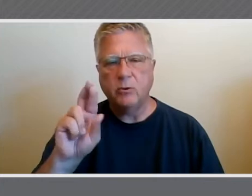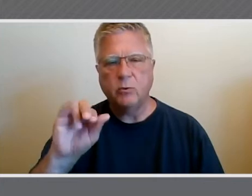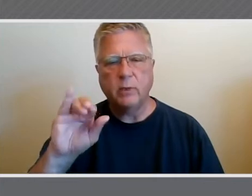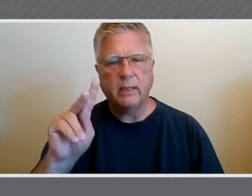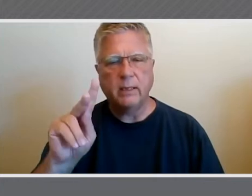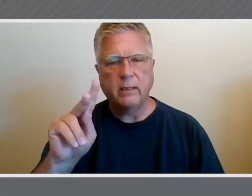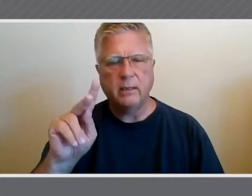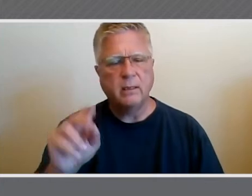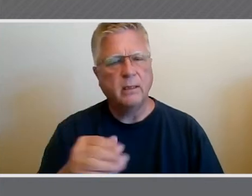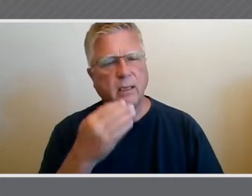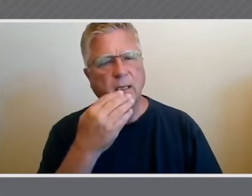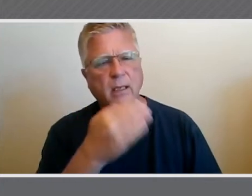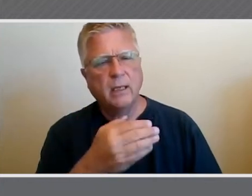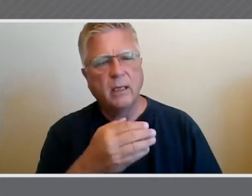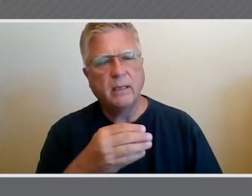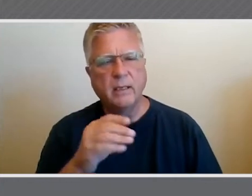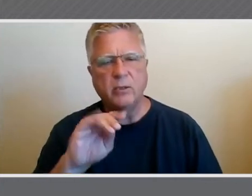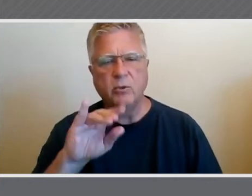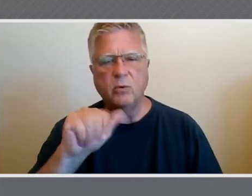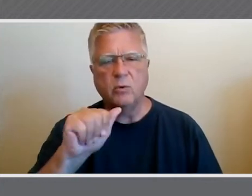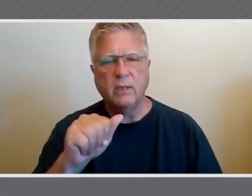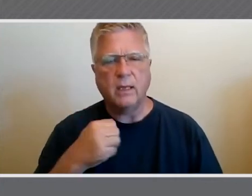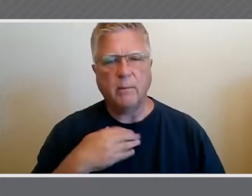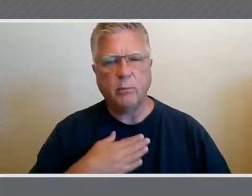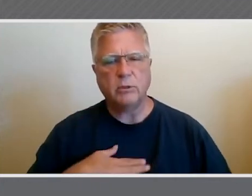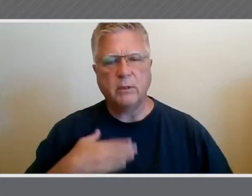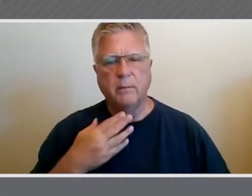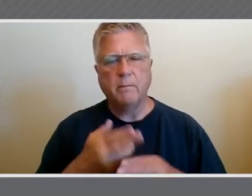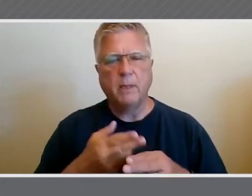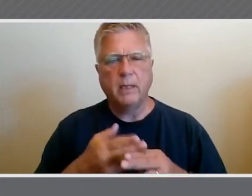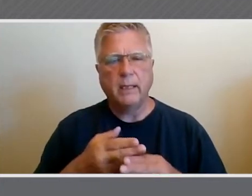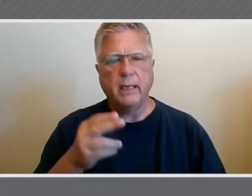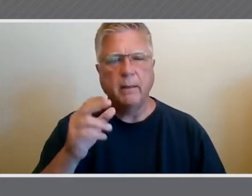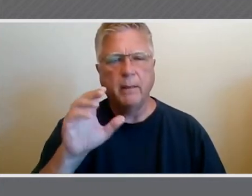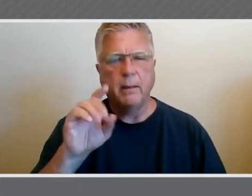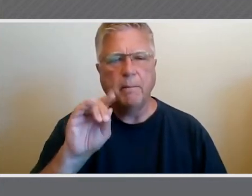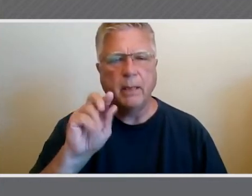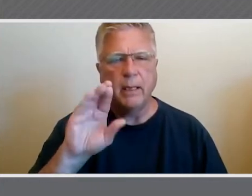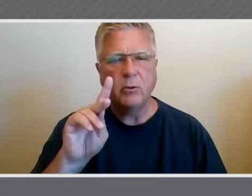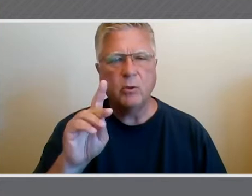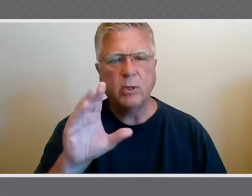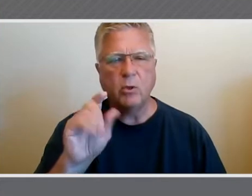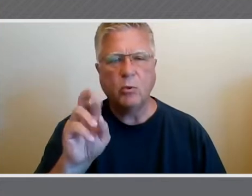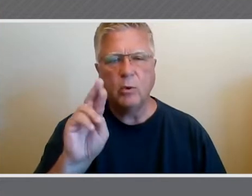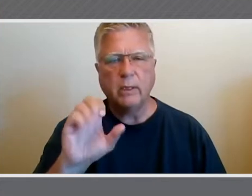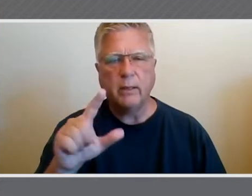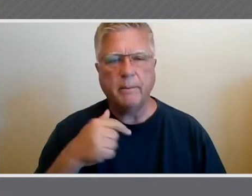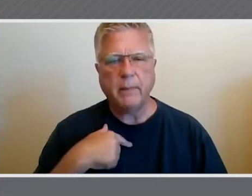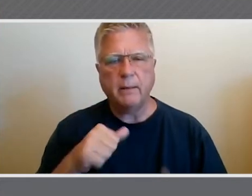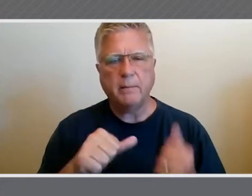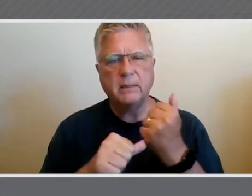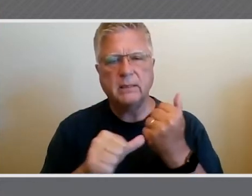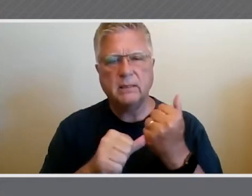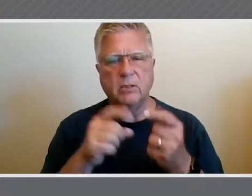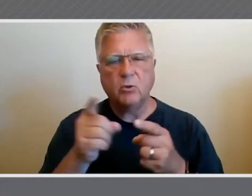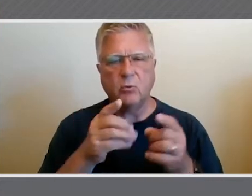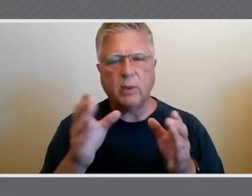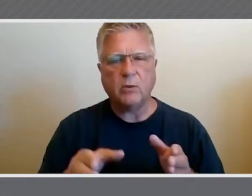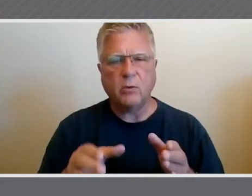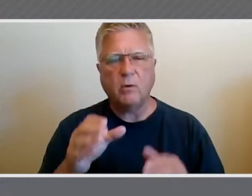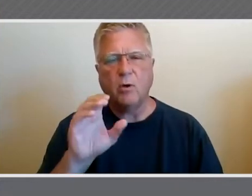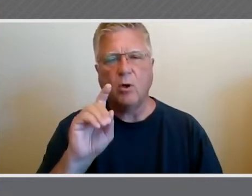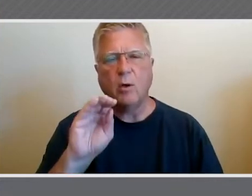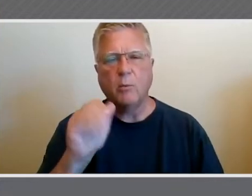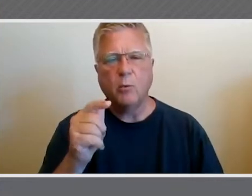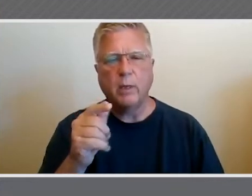Thank you, Leah. I appreciate it. My name is Patrick Cornell. I am the Assistant Director of the Operating Budget in the Office